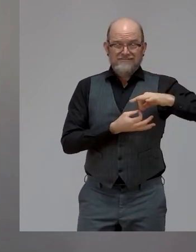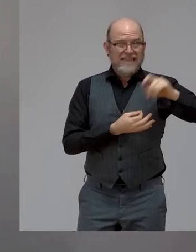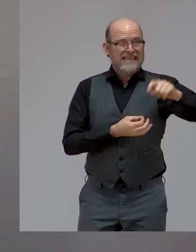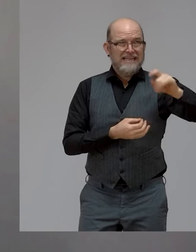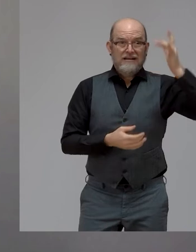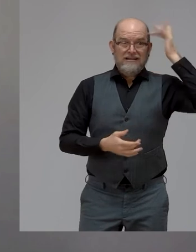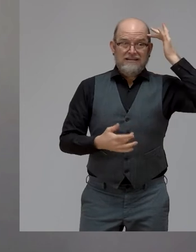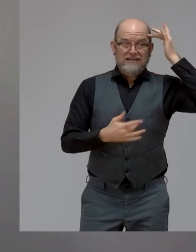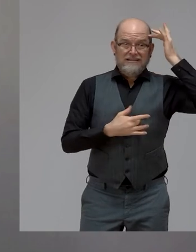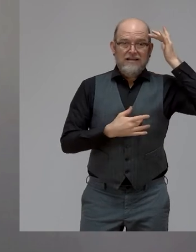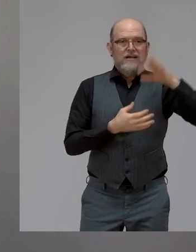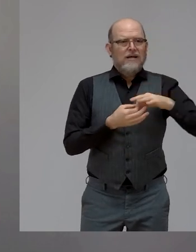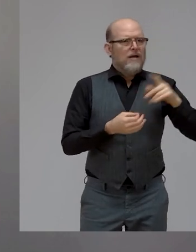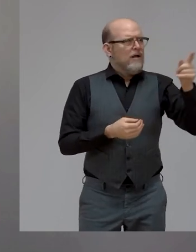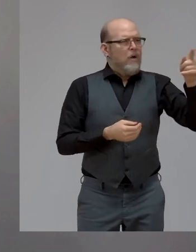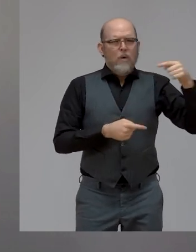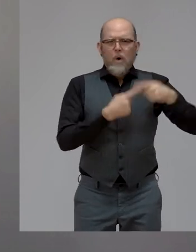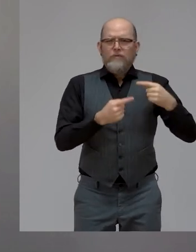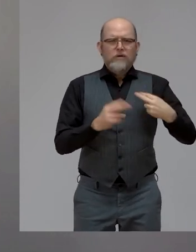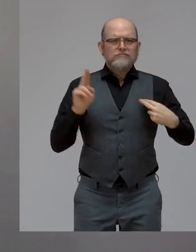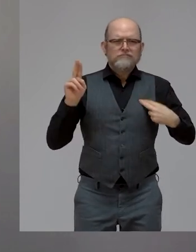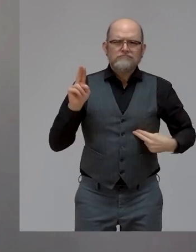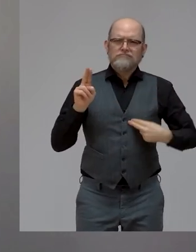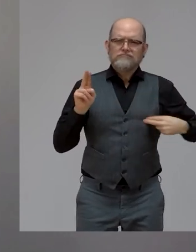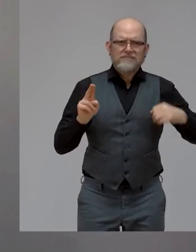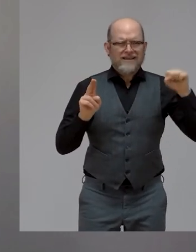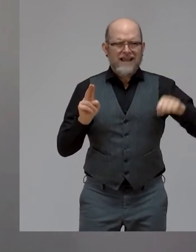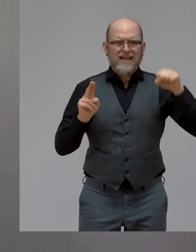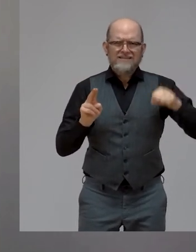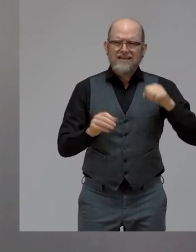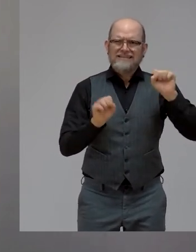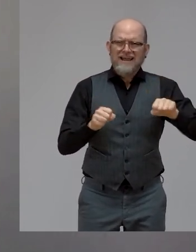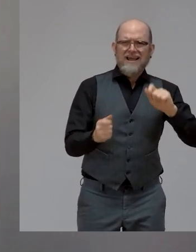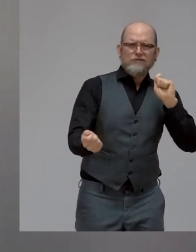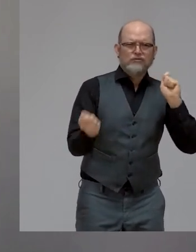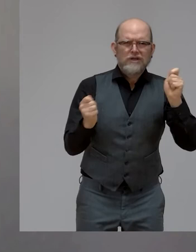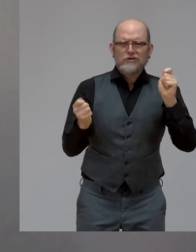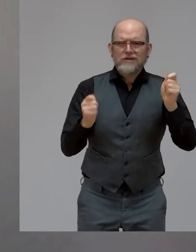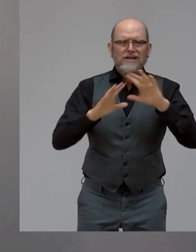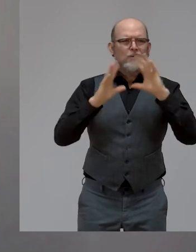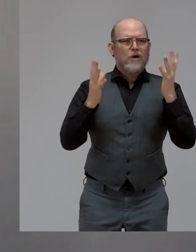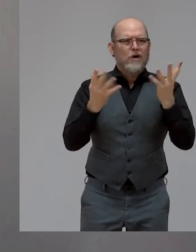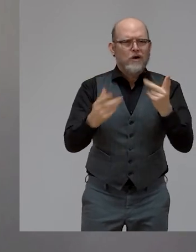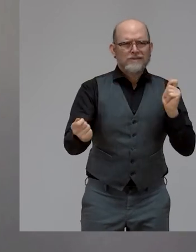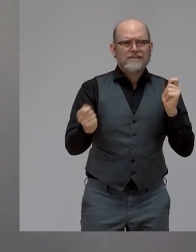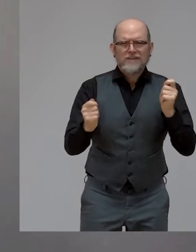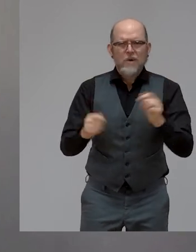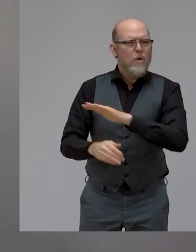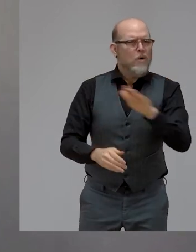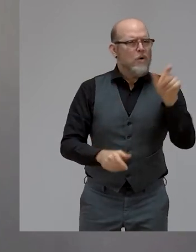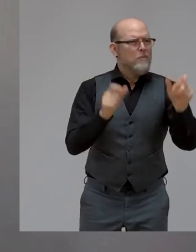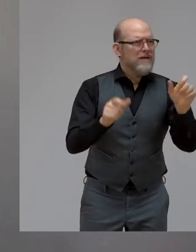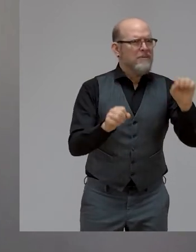to using his influence for change, for driving change for a world that everyone means everyone and